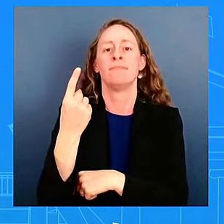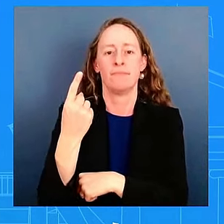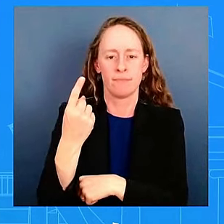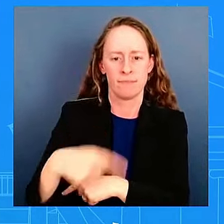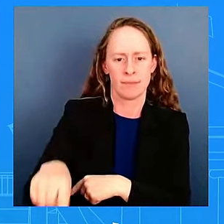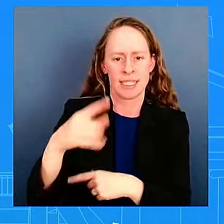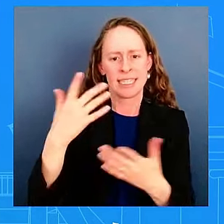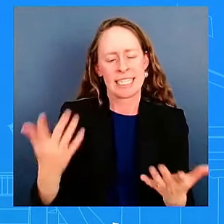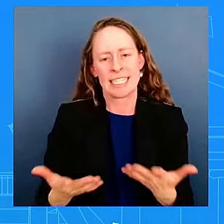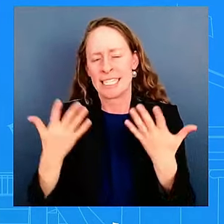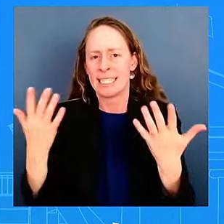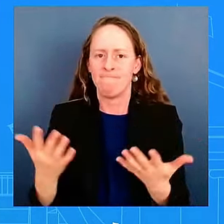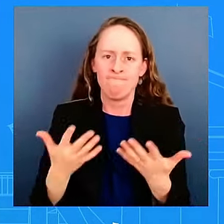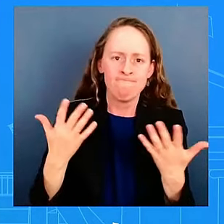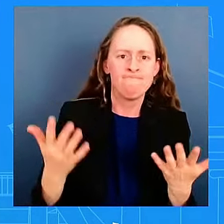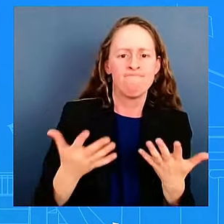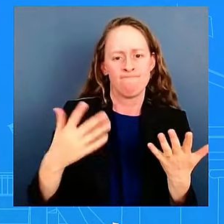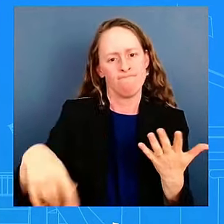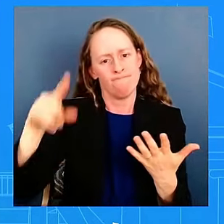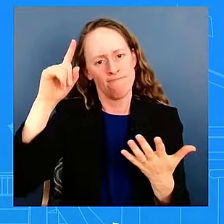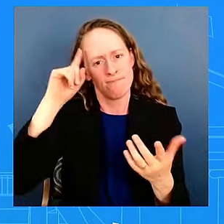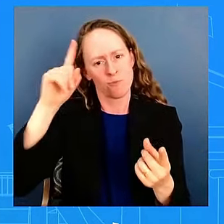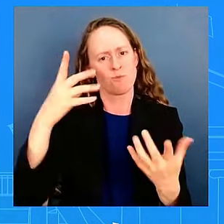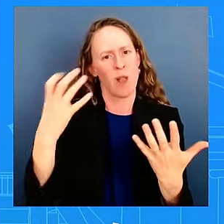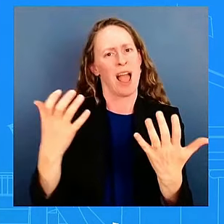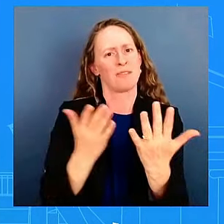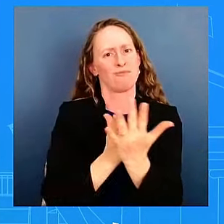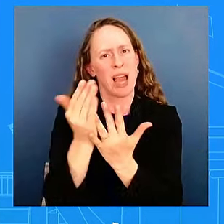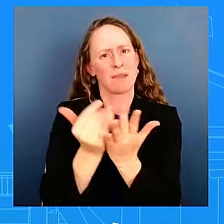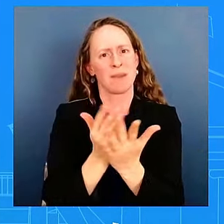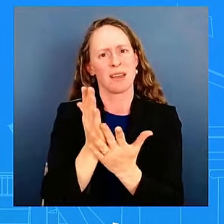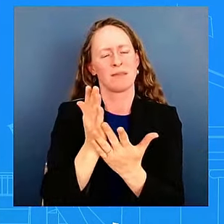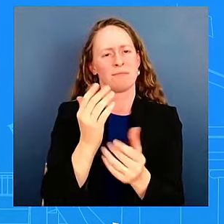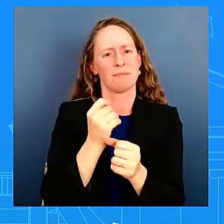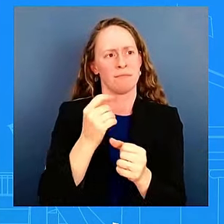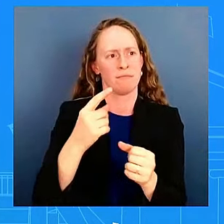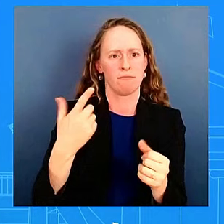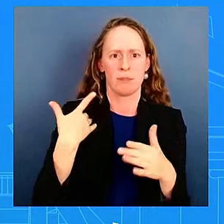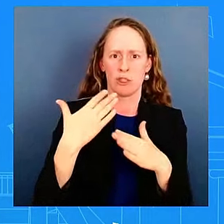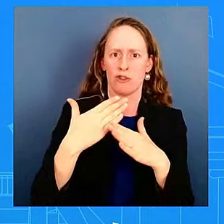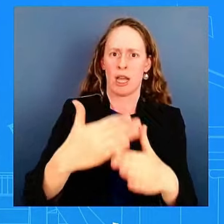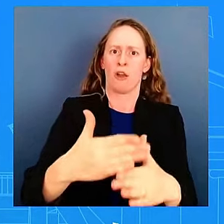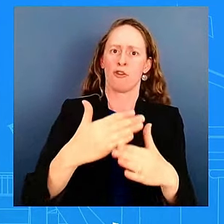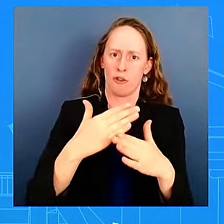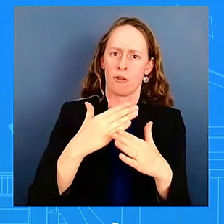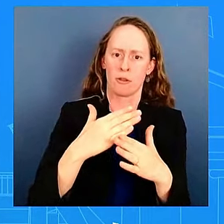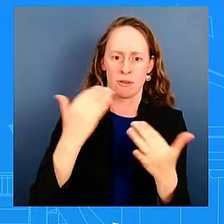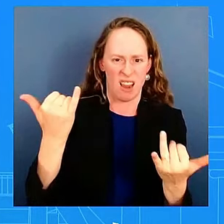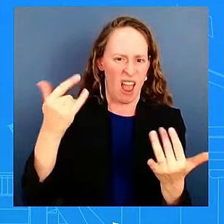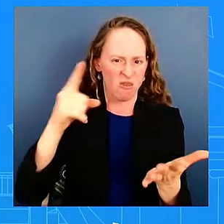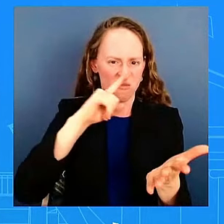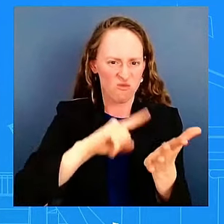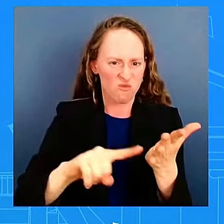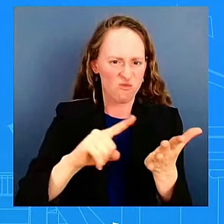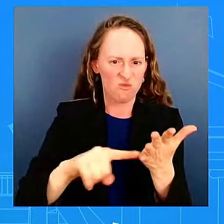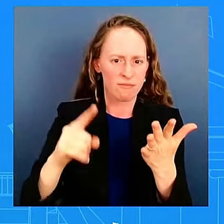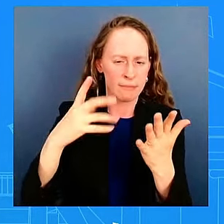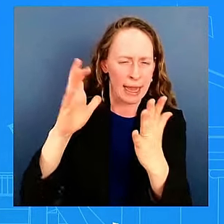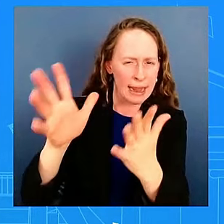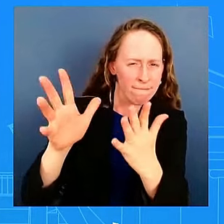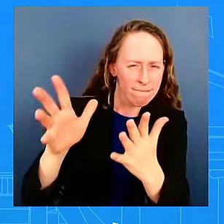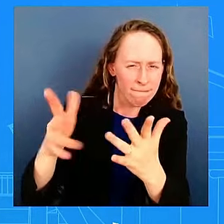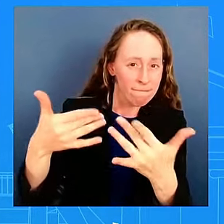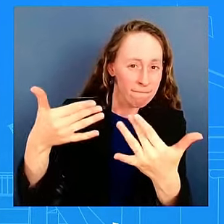transparent as we can be at this time. We got to let the investigation move forward, but it's important to do that. And hopefully we'll have more to share with you on your